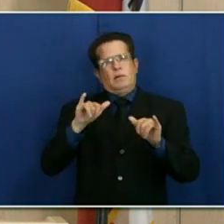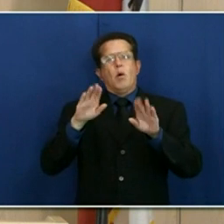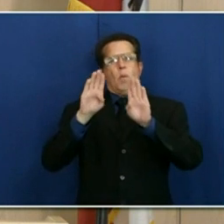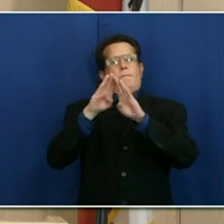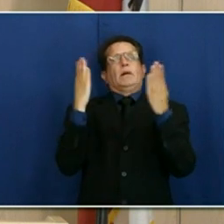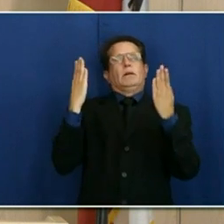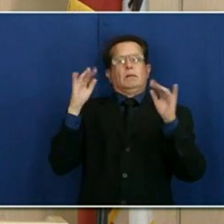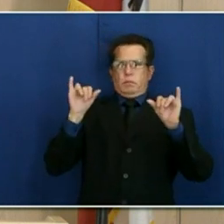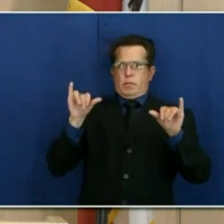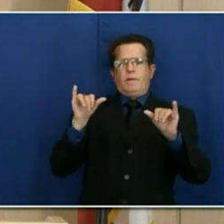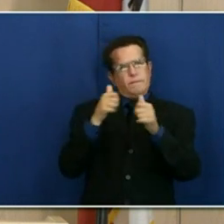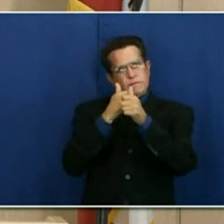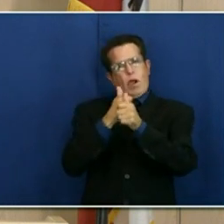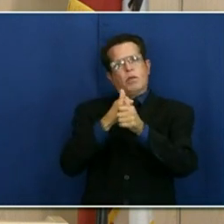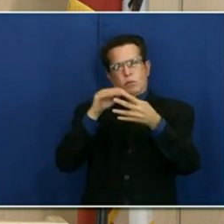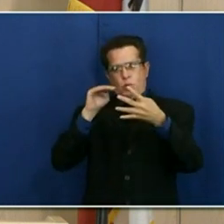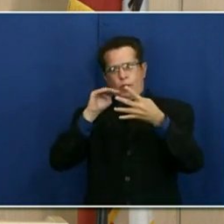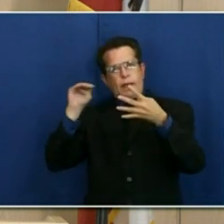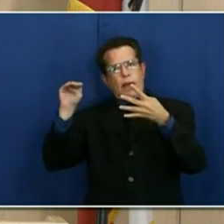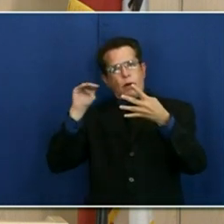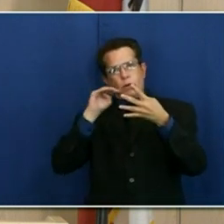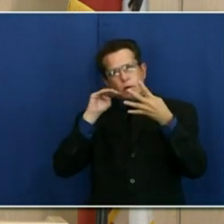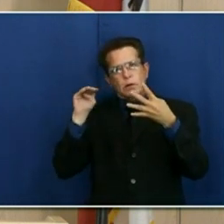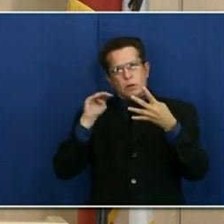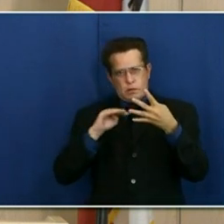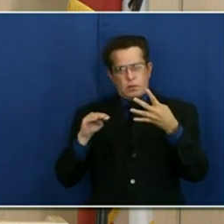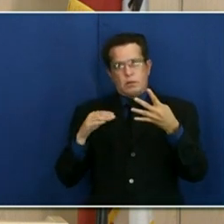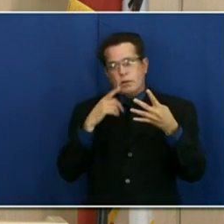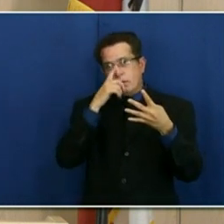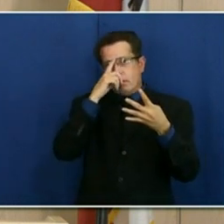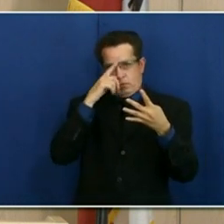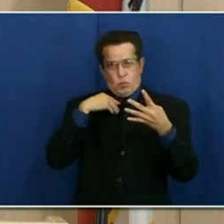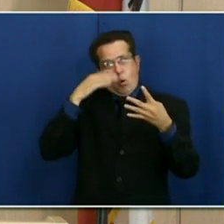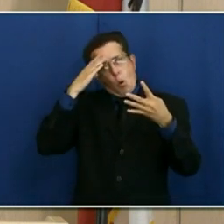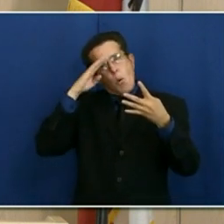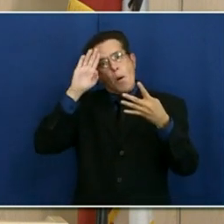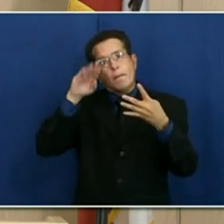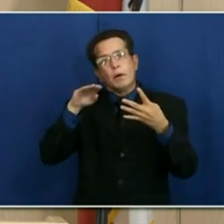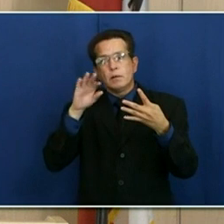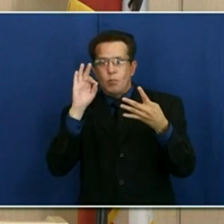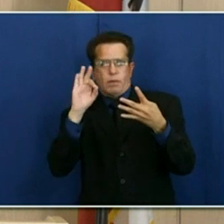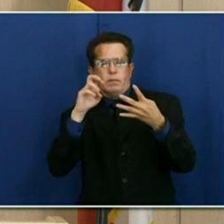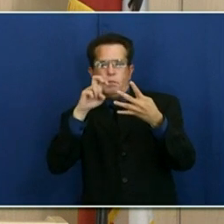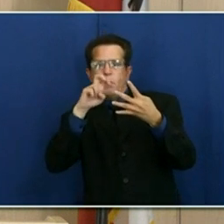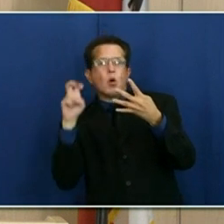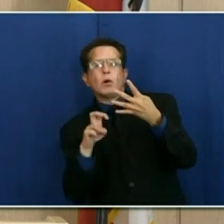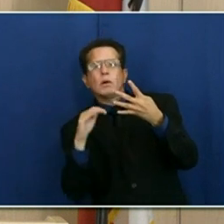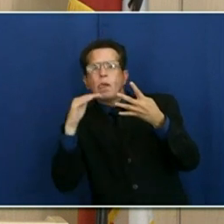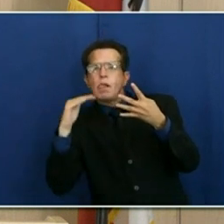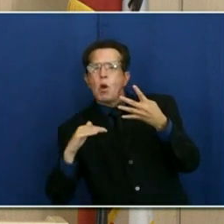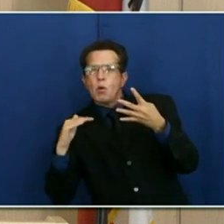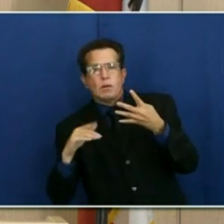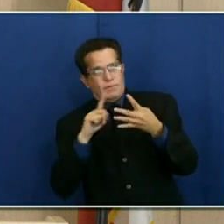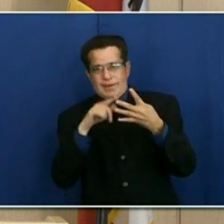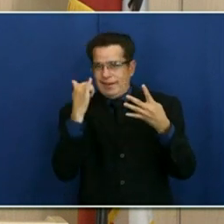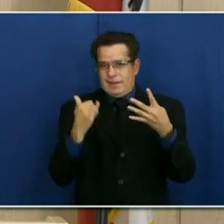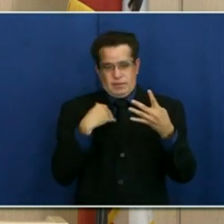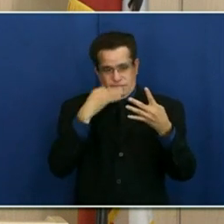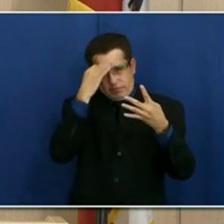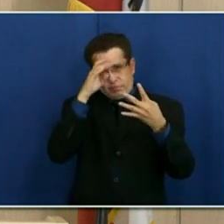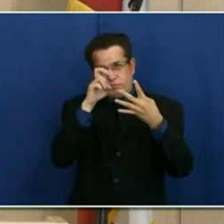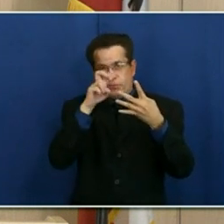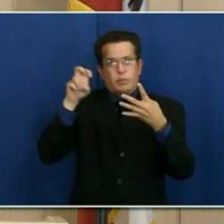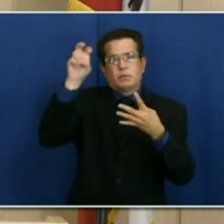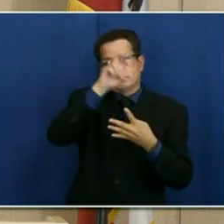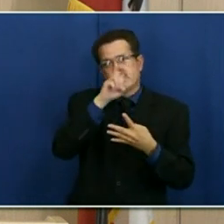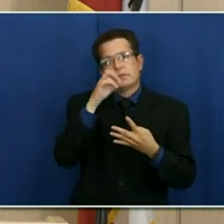are. In the ideal world, we'd be anticipating, or we descending into a lower tier. Right now, we're fighting to stay where we are. And so we don't want to